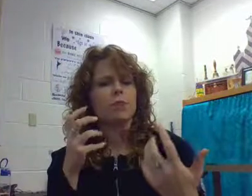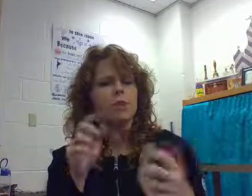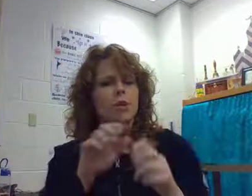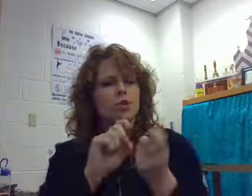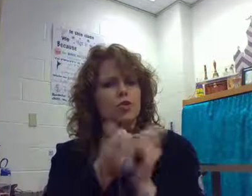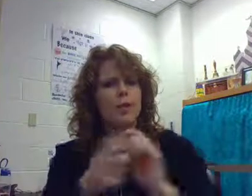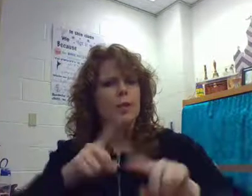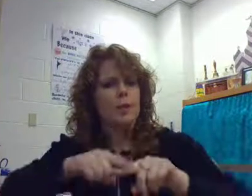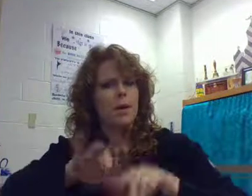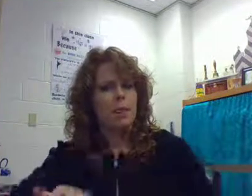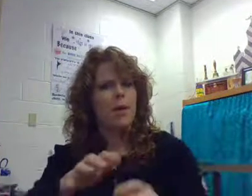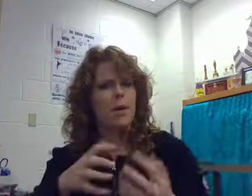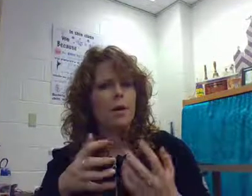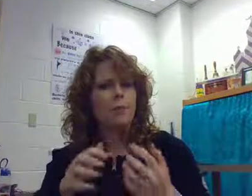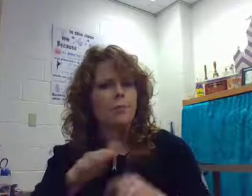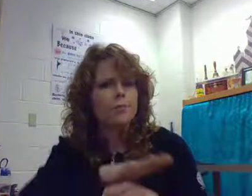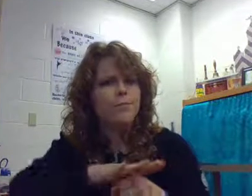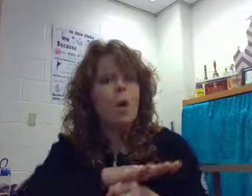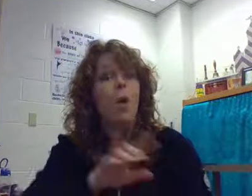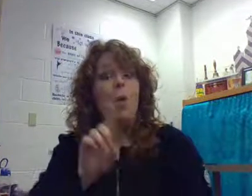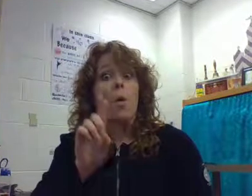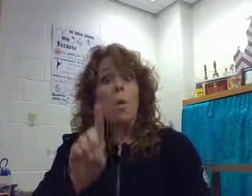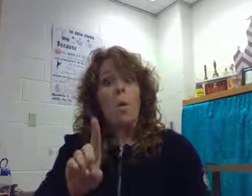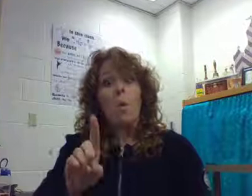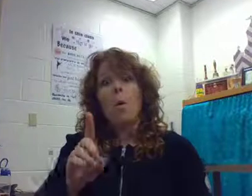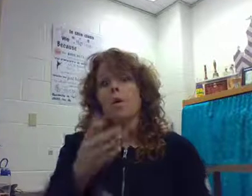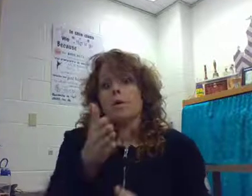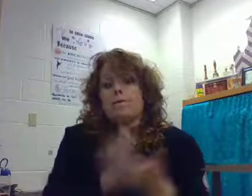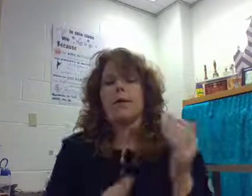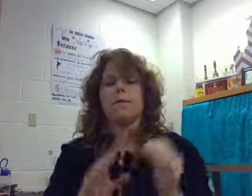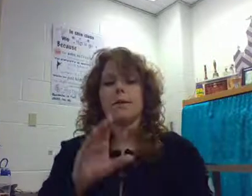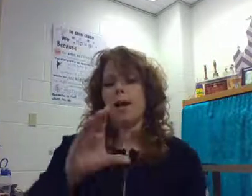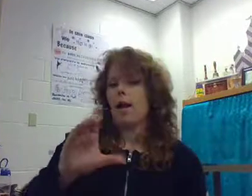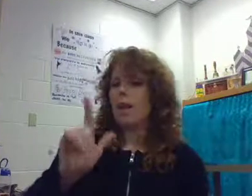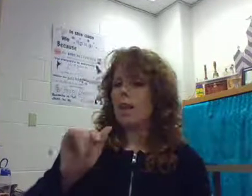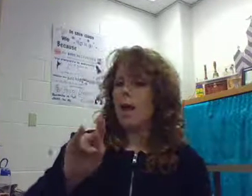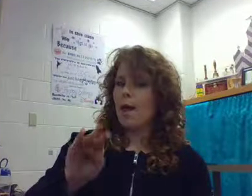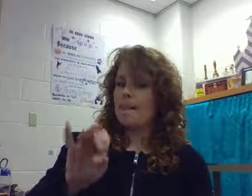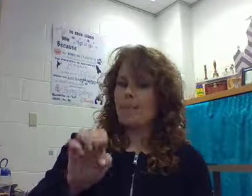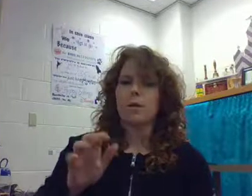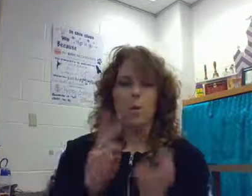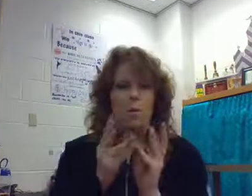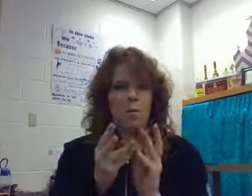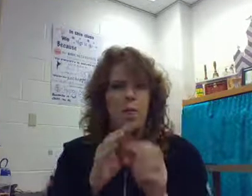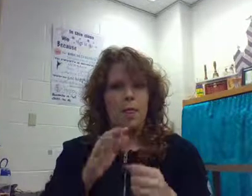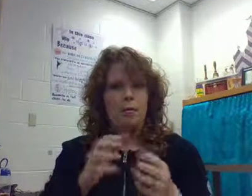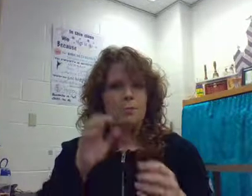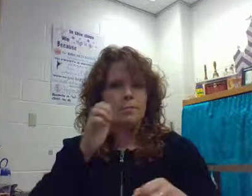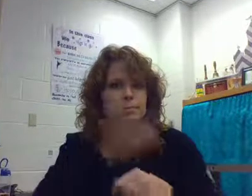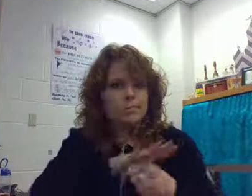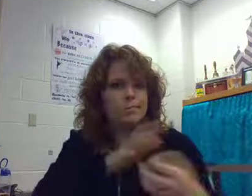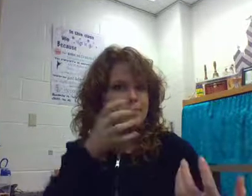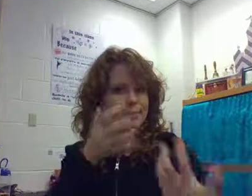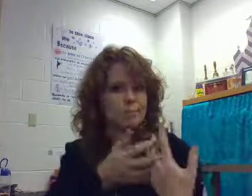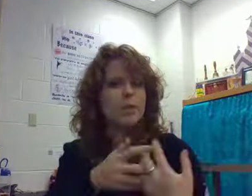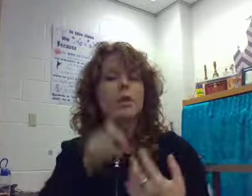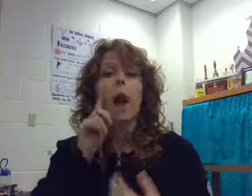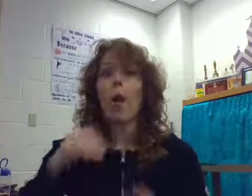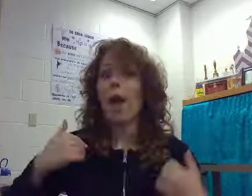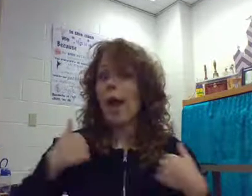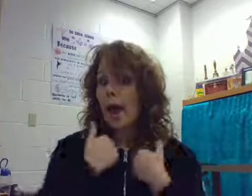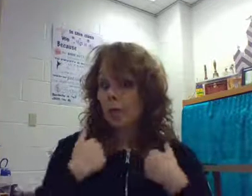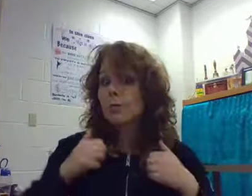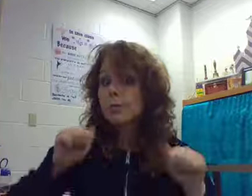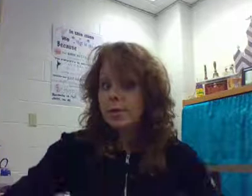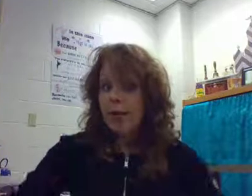One feature of an environment is its climate. The climate can support certain kinds of vegetation or plant life, animals that are able to live